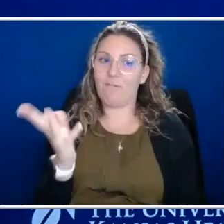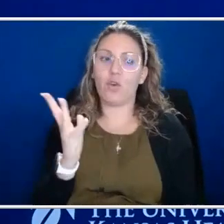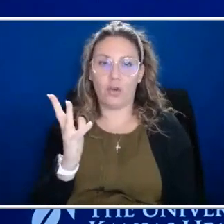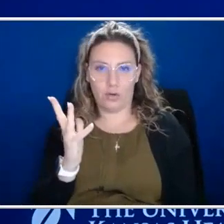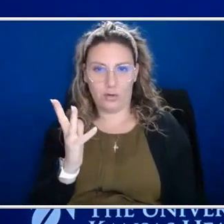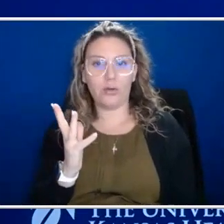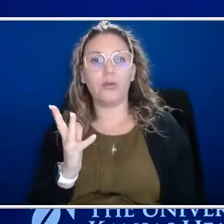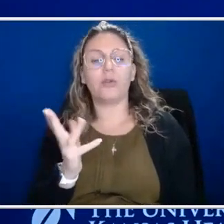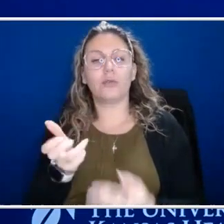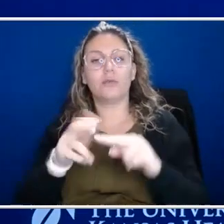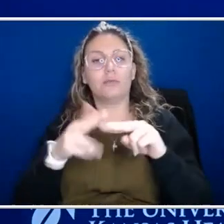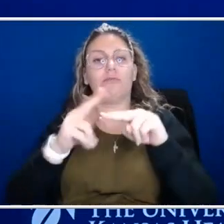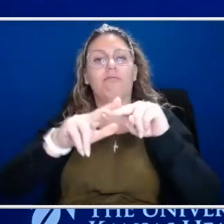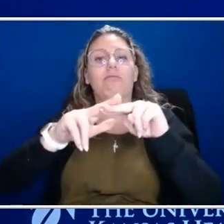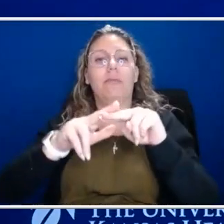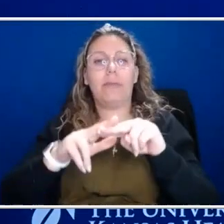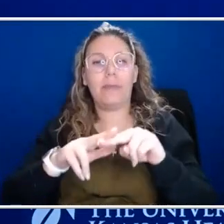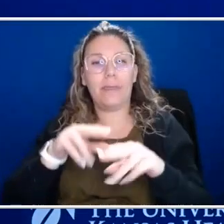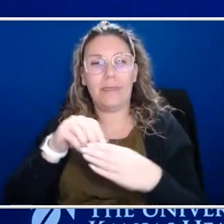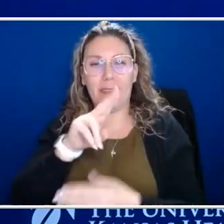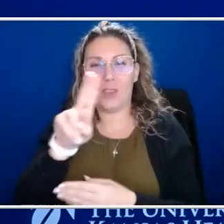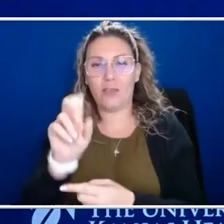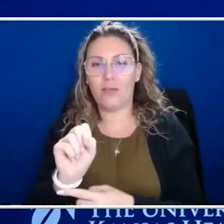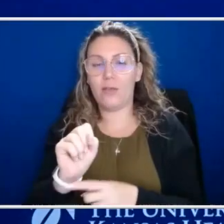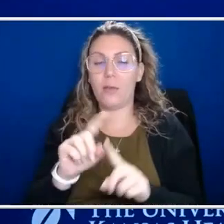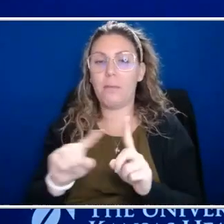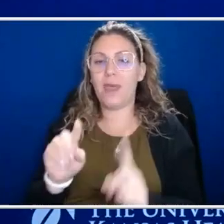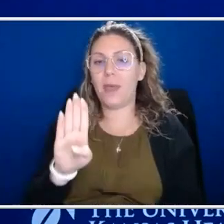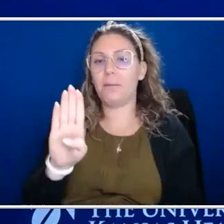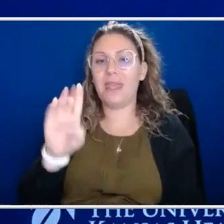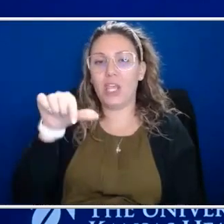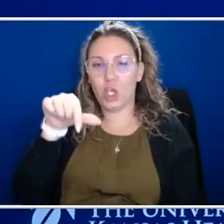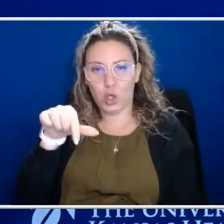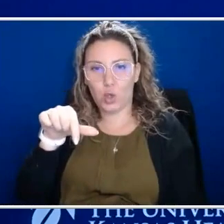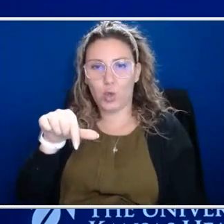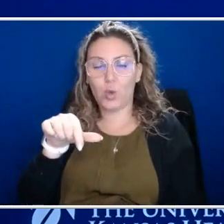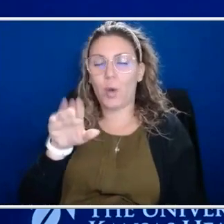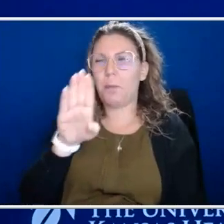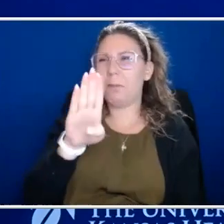in the United States, mostly the BQ, so it's BQ1, I think